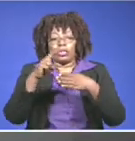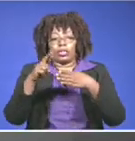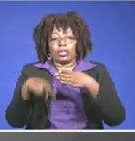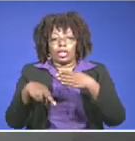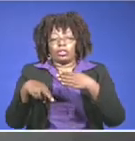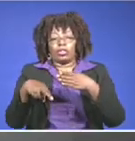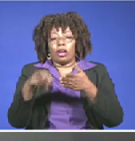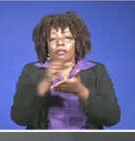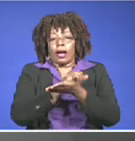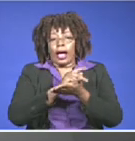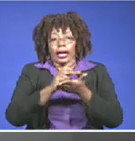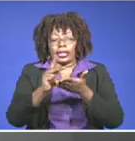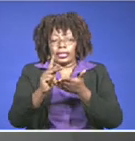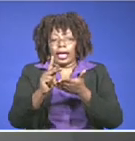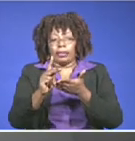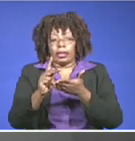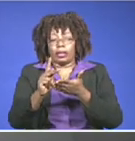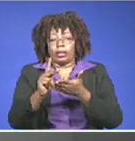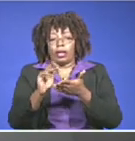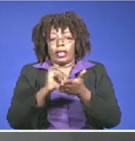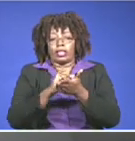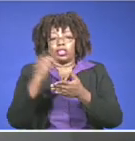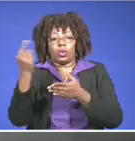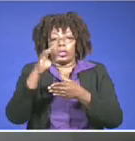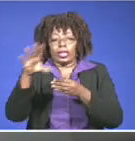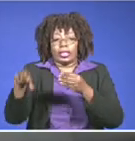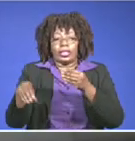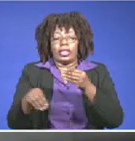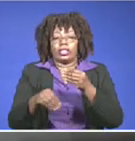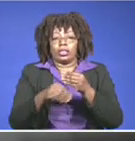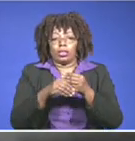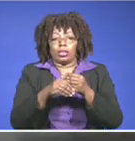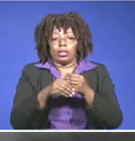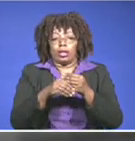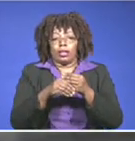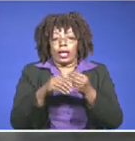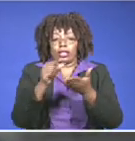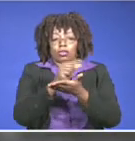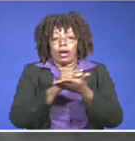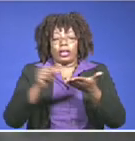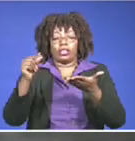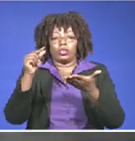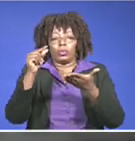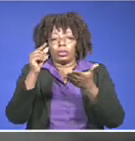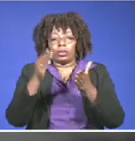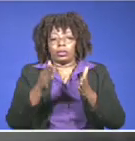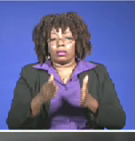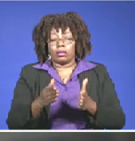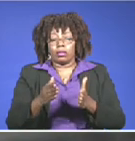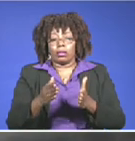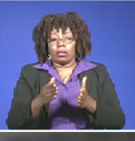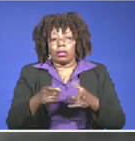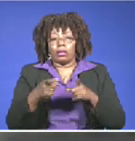academic accomplishments are the only additional apparel that graduates are permitted to wear